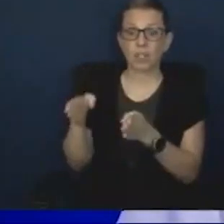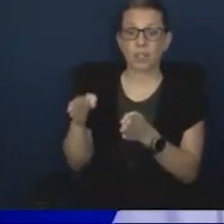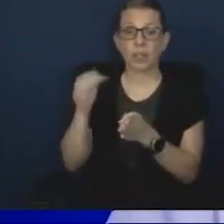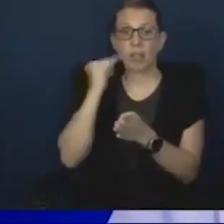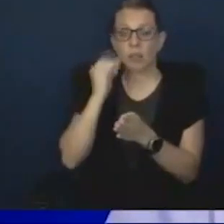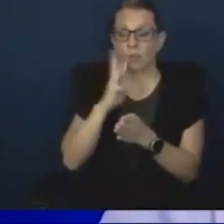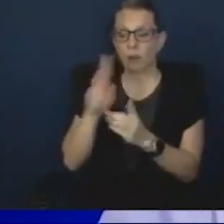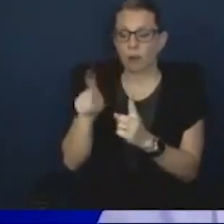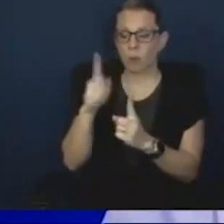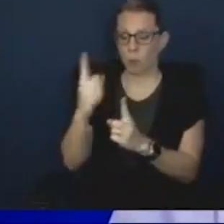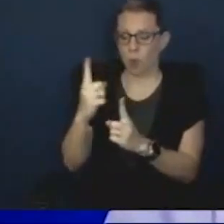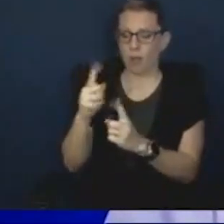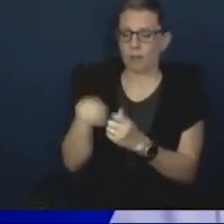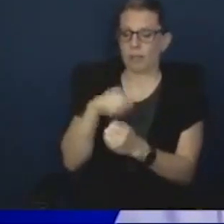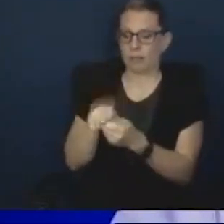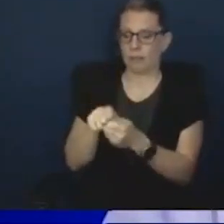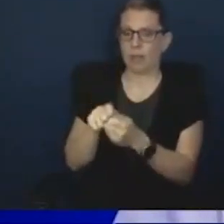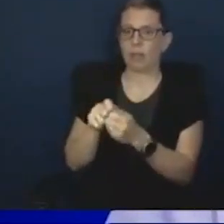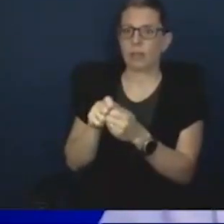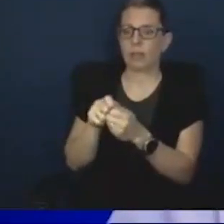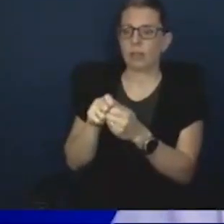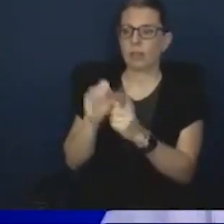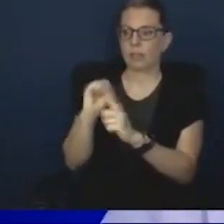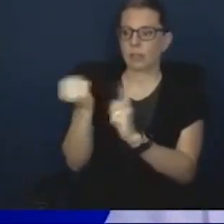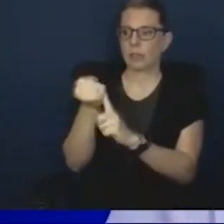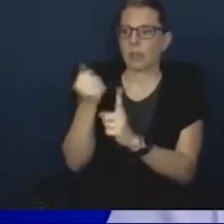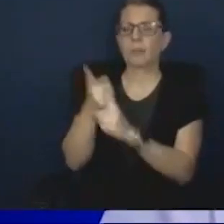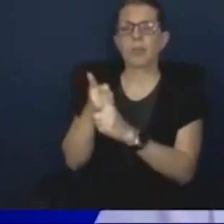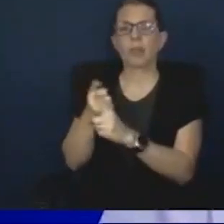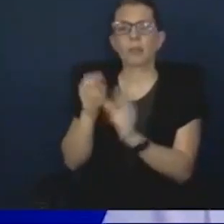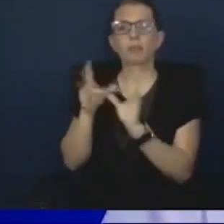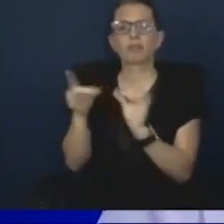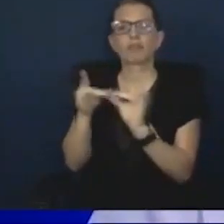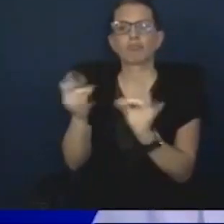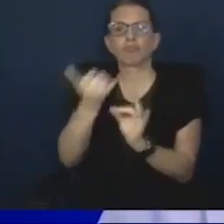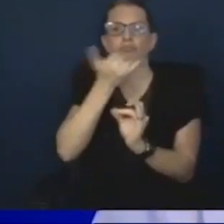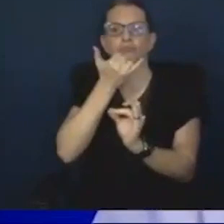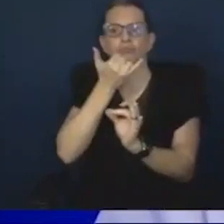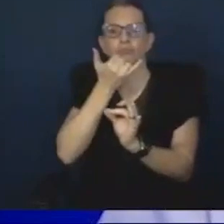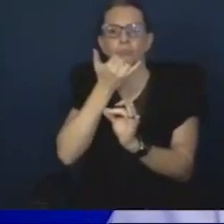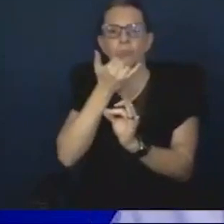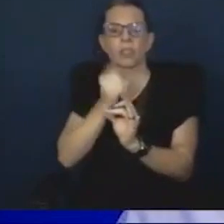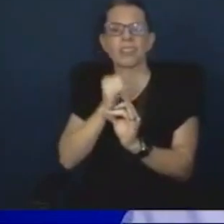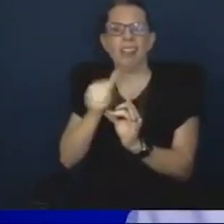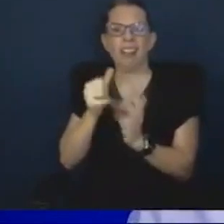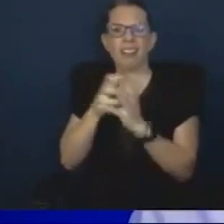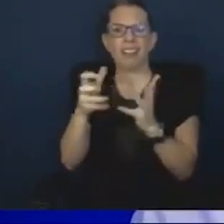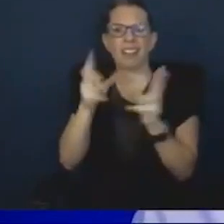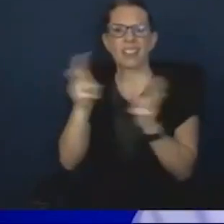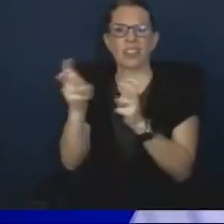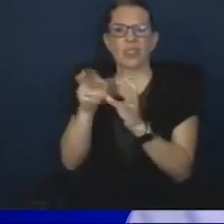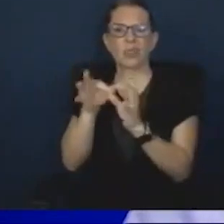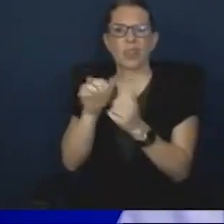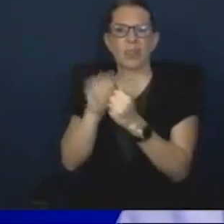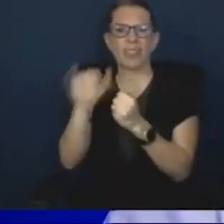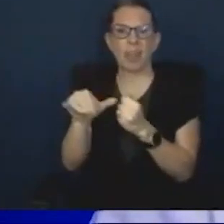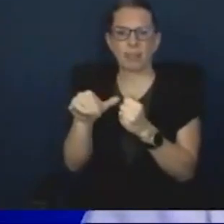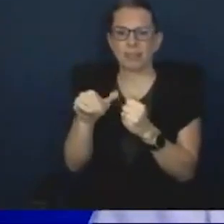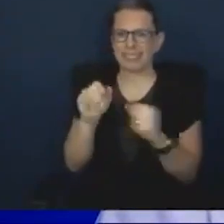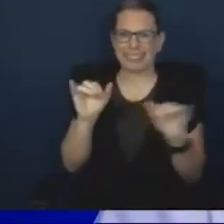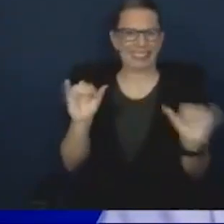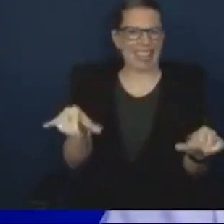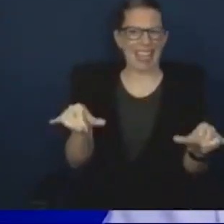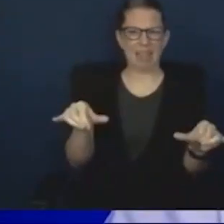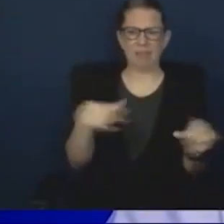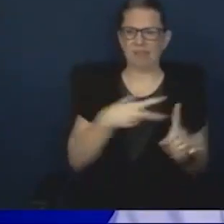particular incident, came back and said that he was mistaken and there wasn't a lot of issues around that. So it's exactly the same product. But that had came out